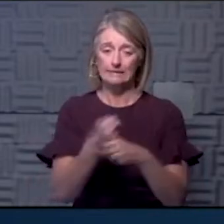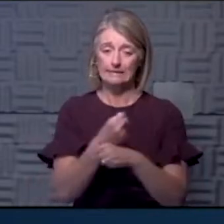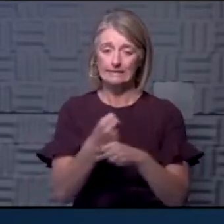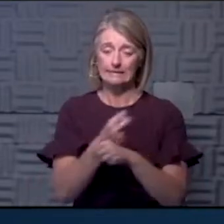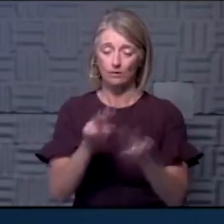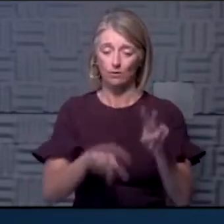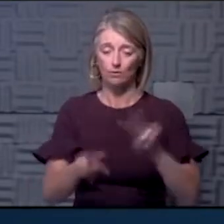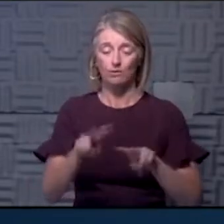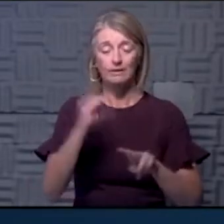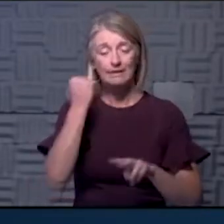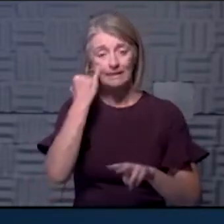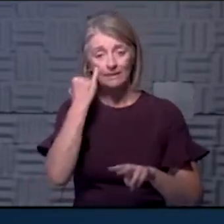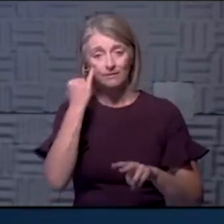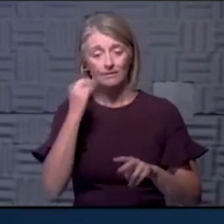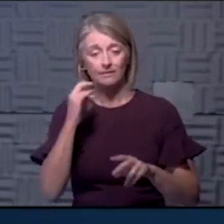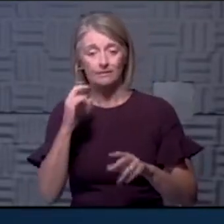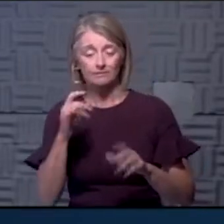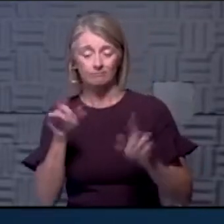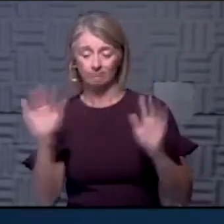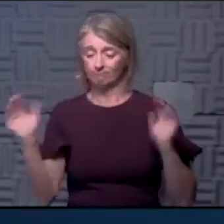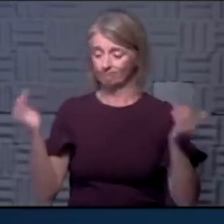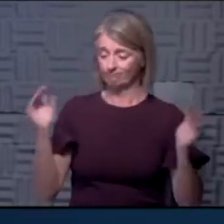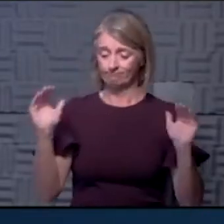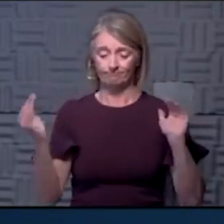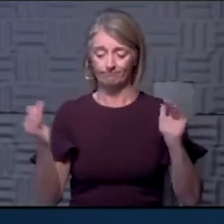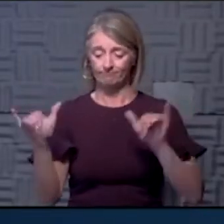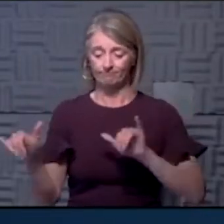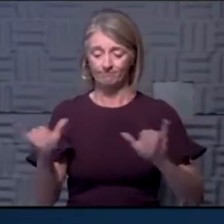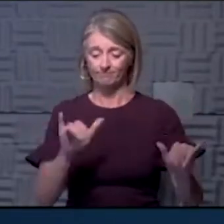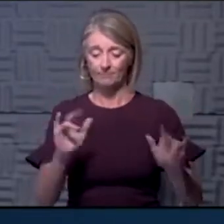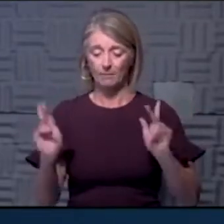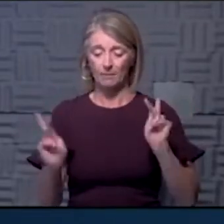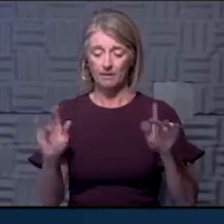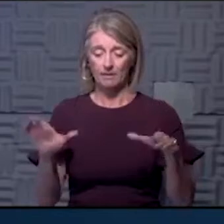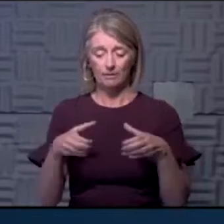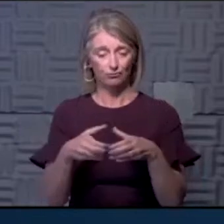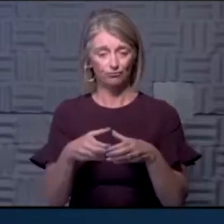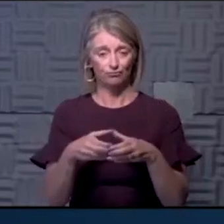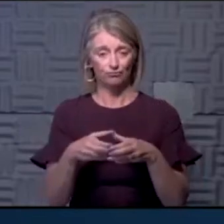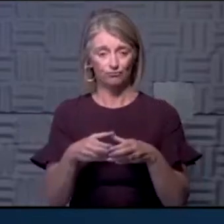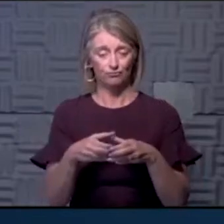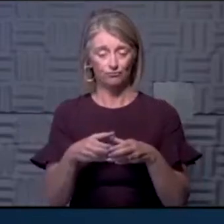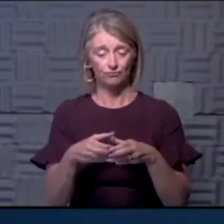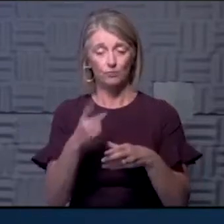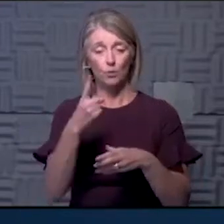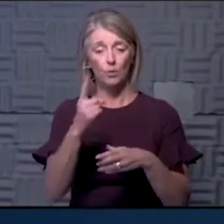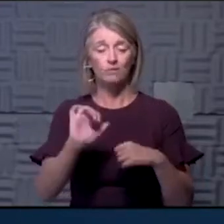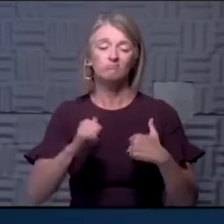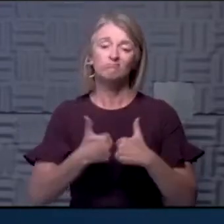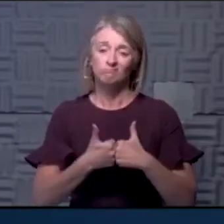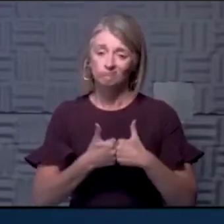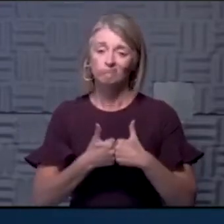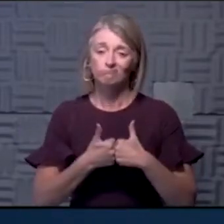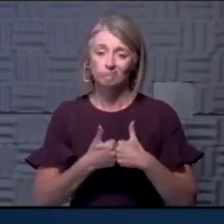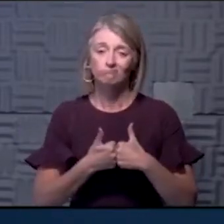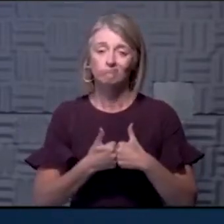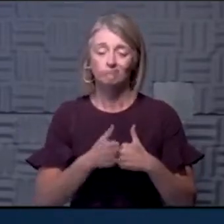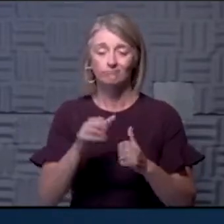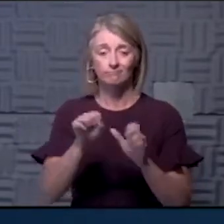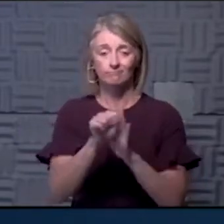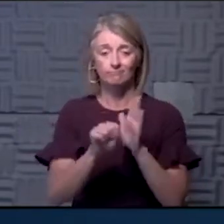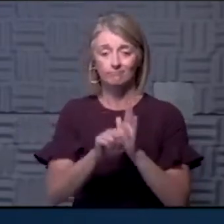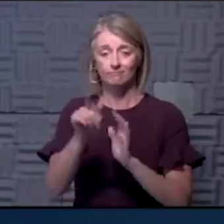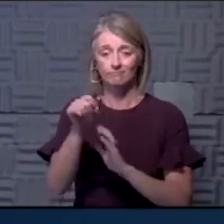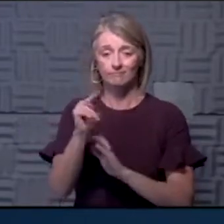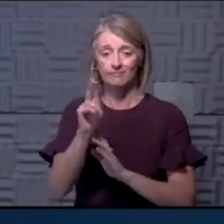at if you're looking from an apples to apples standpoint about the same population that you're testing. One of the challenges in the state of Kansas and